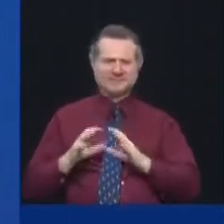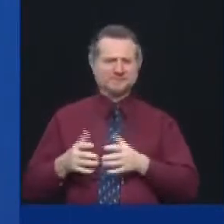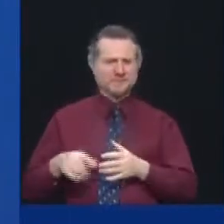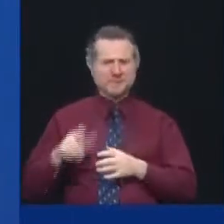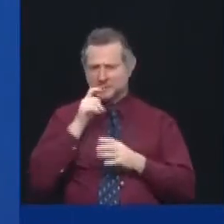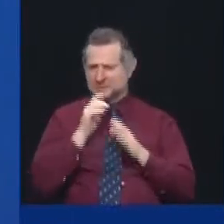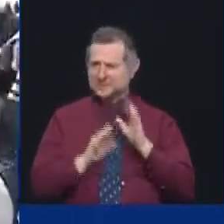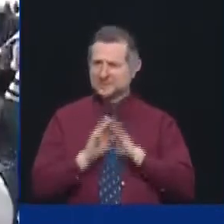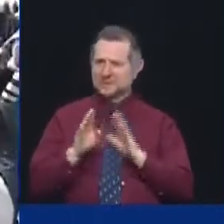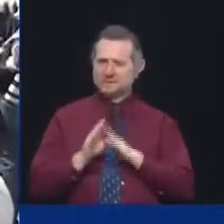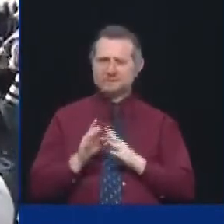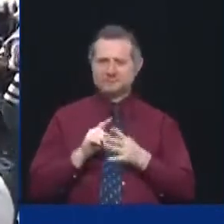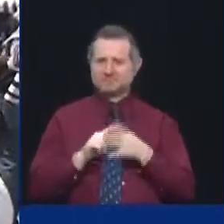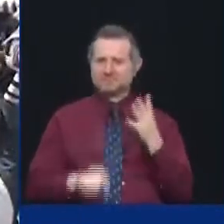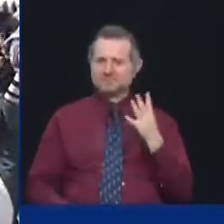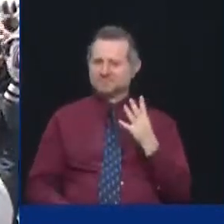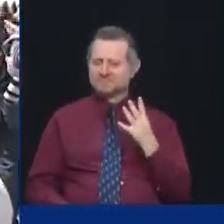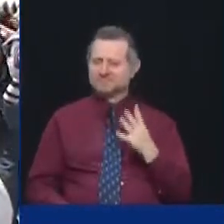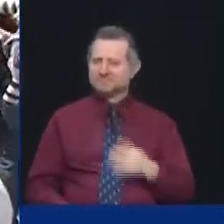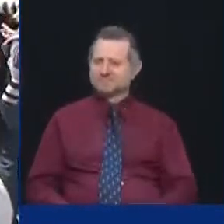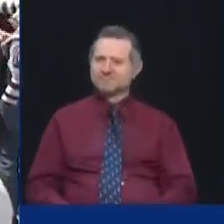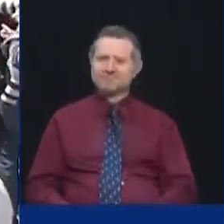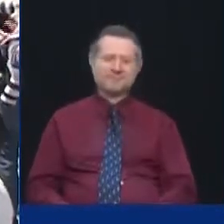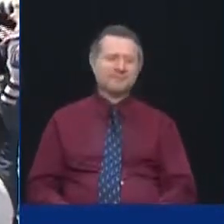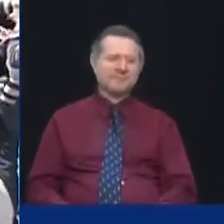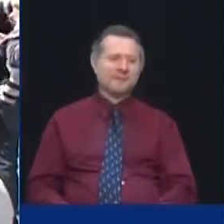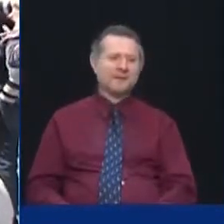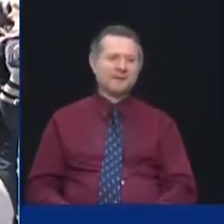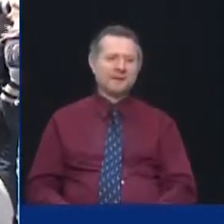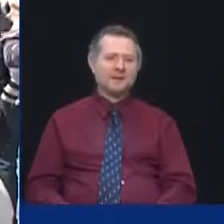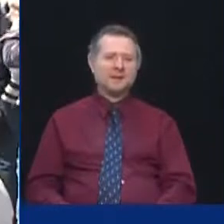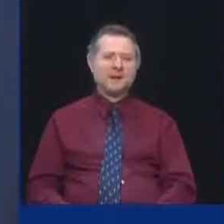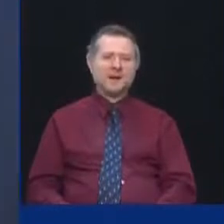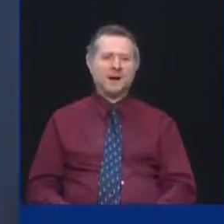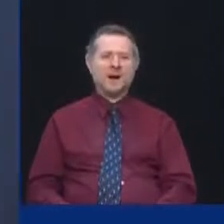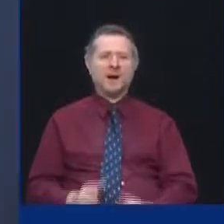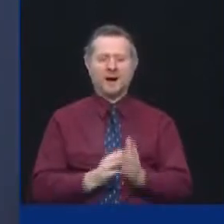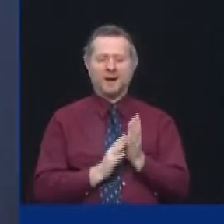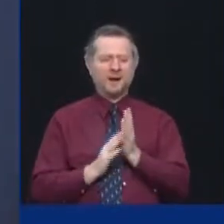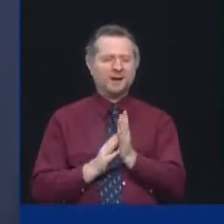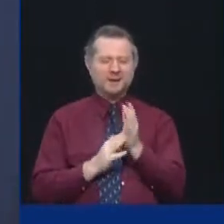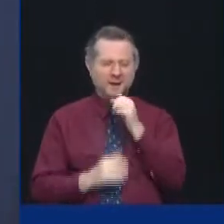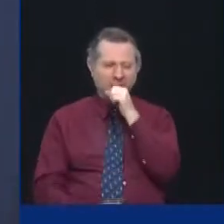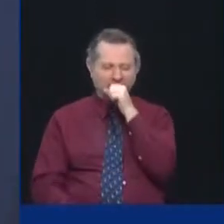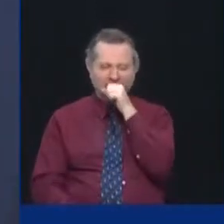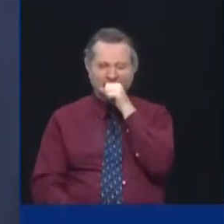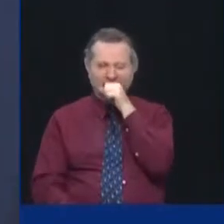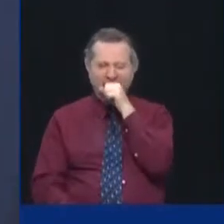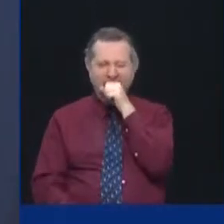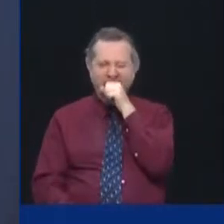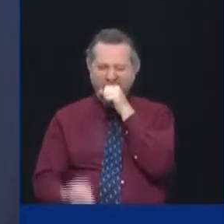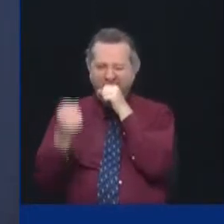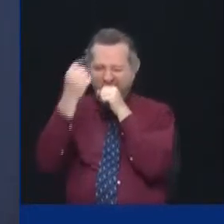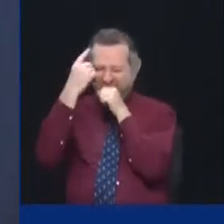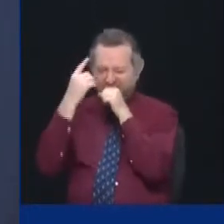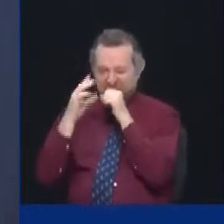50% increase. And it's remodified for the needs of